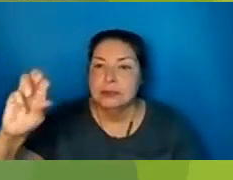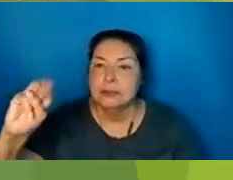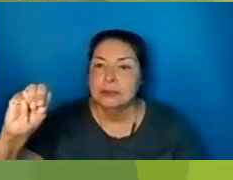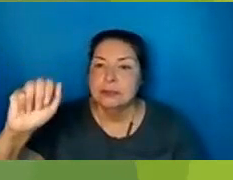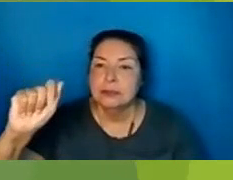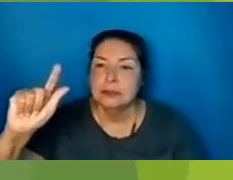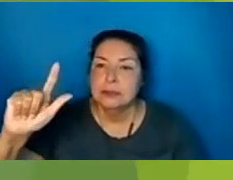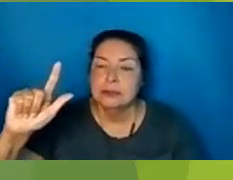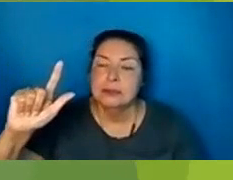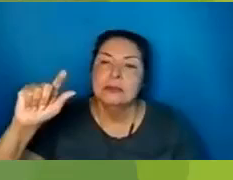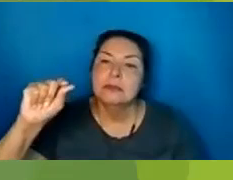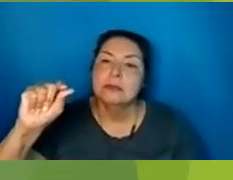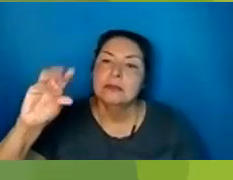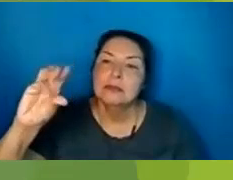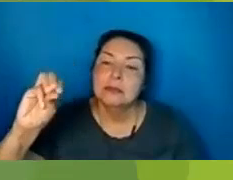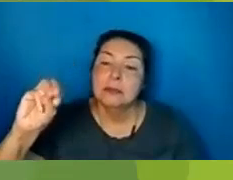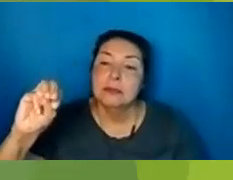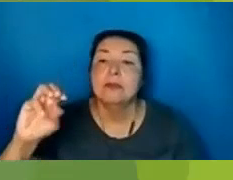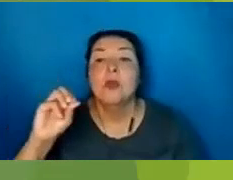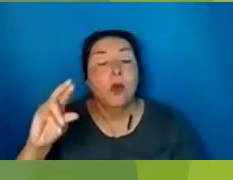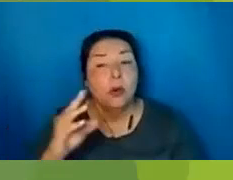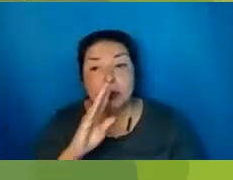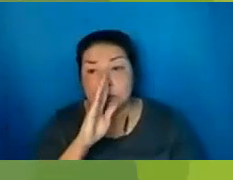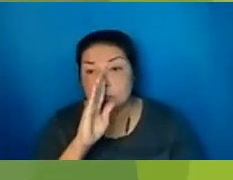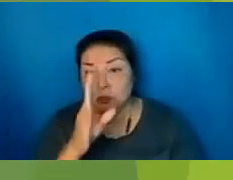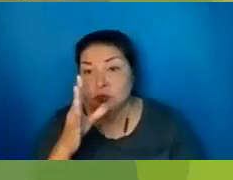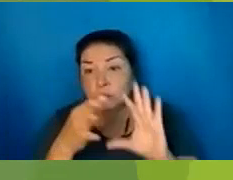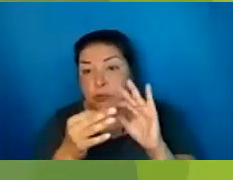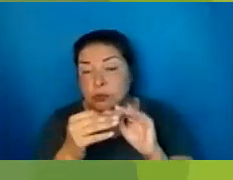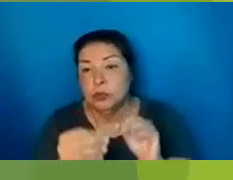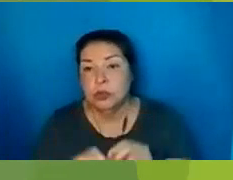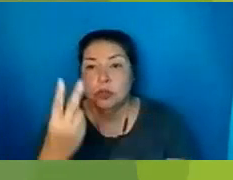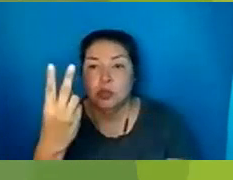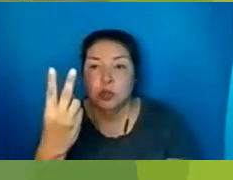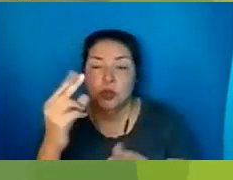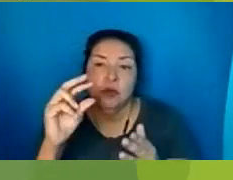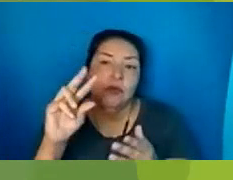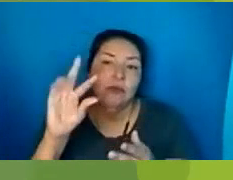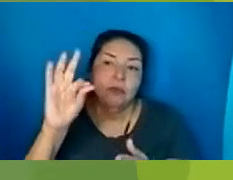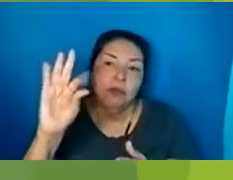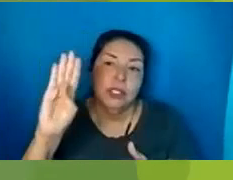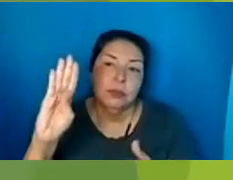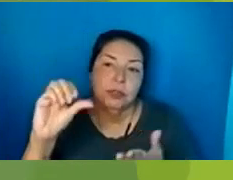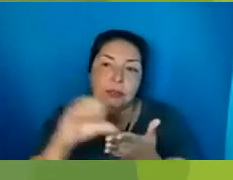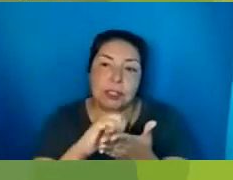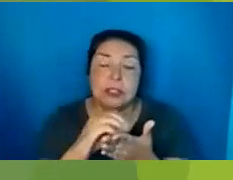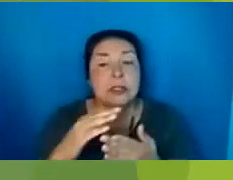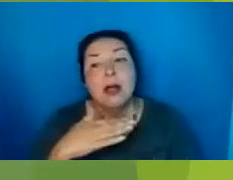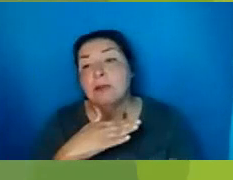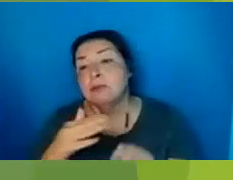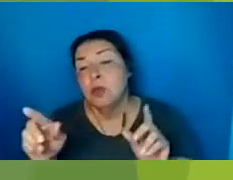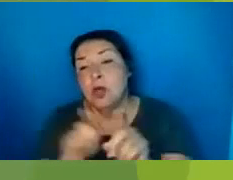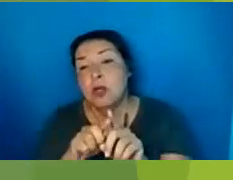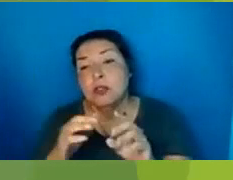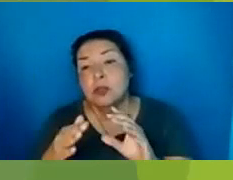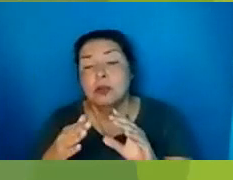peacelutch@gmail.com or send a DM to either of our two Facebook pages. Please include your email address too so that we